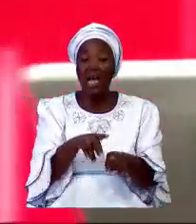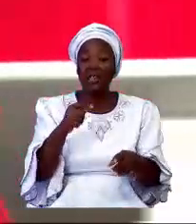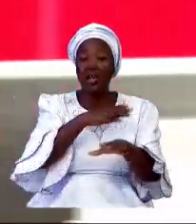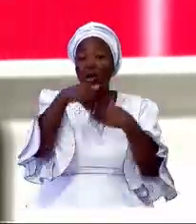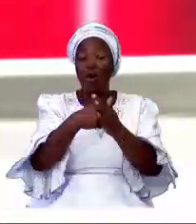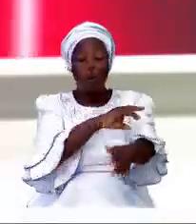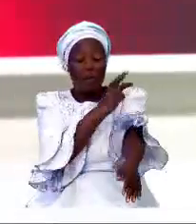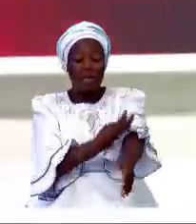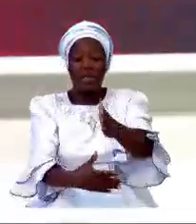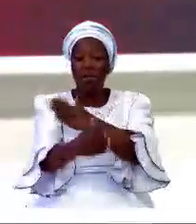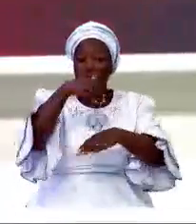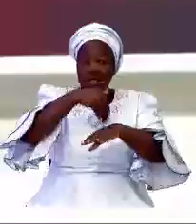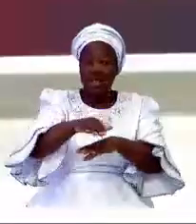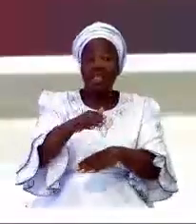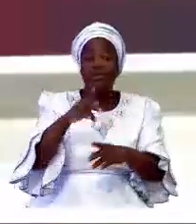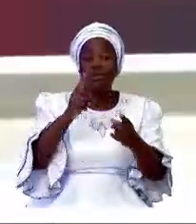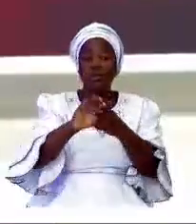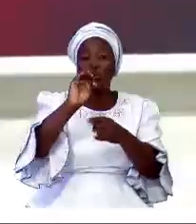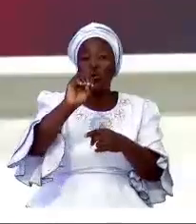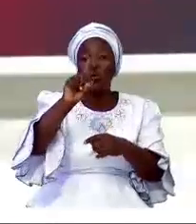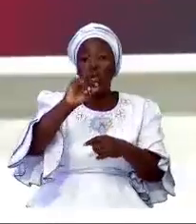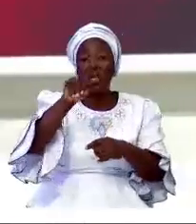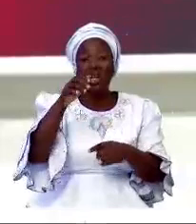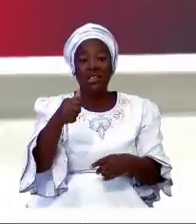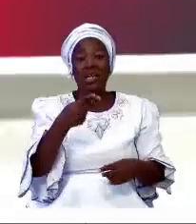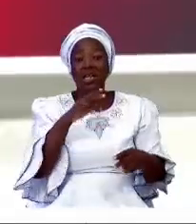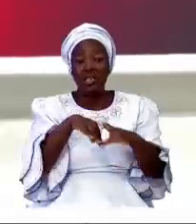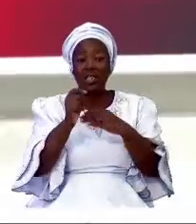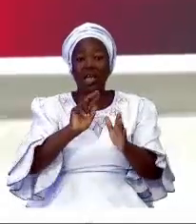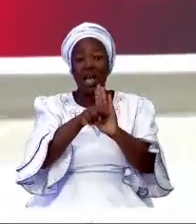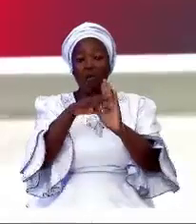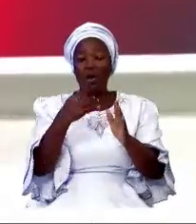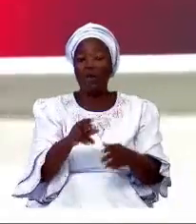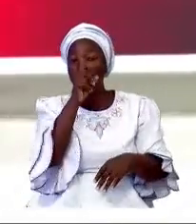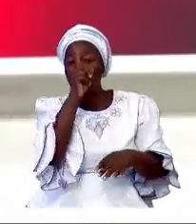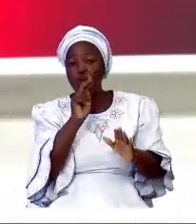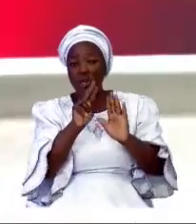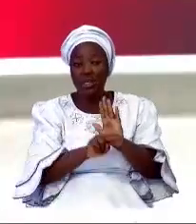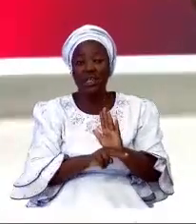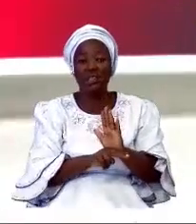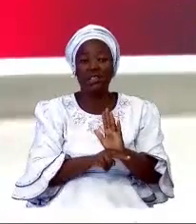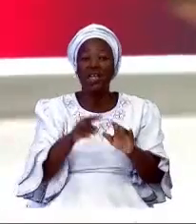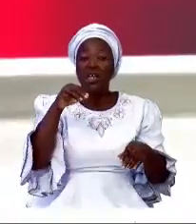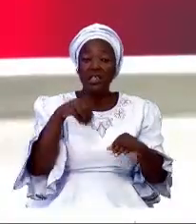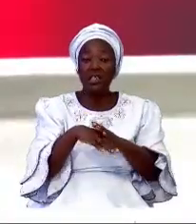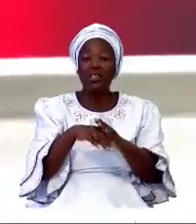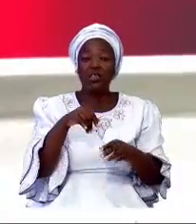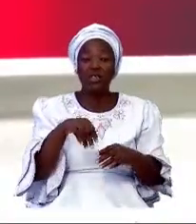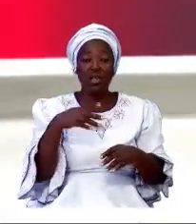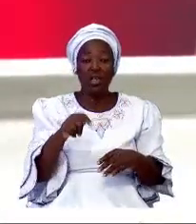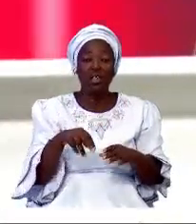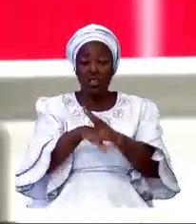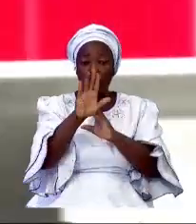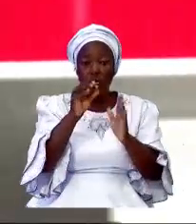today, as the Almighty God said to Elijah, in the hour of